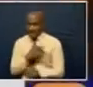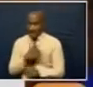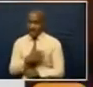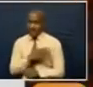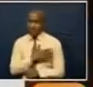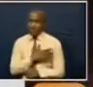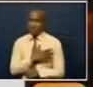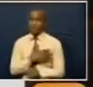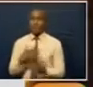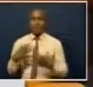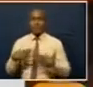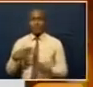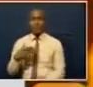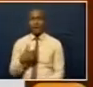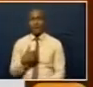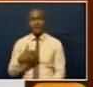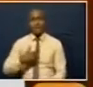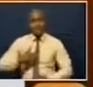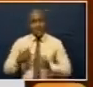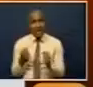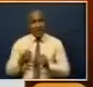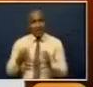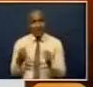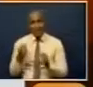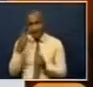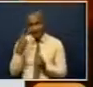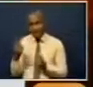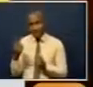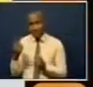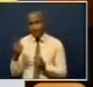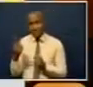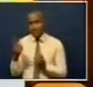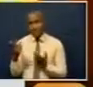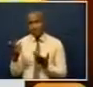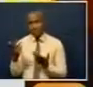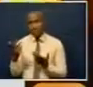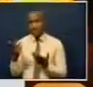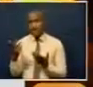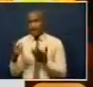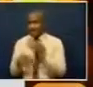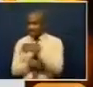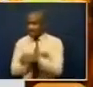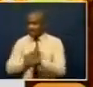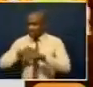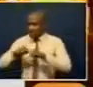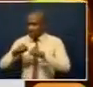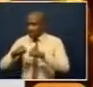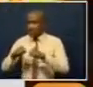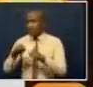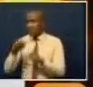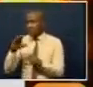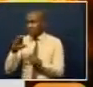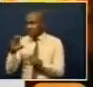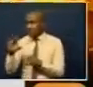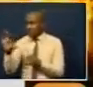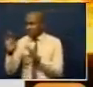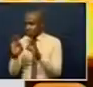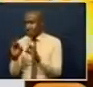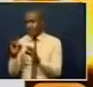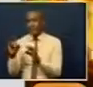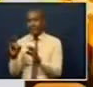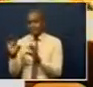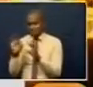them to translate that. And I'm glad that I'm seeing now. You know, he's getting his chief officers in line, his county executive committee. He just needs to close his